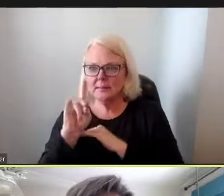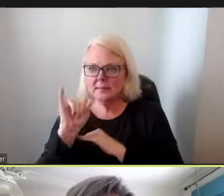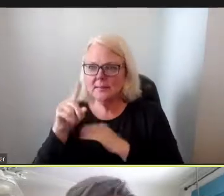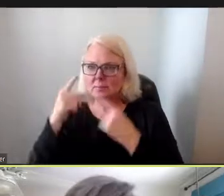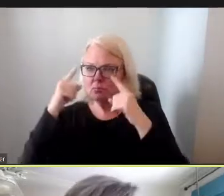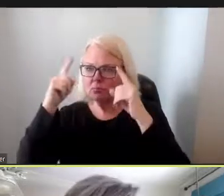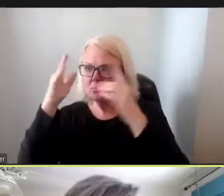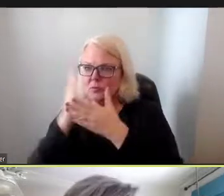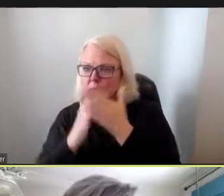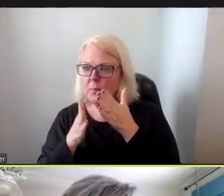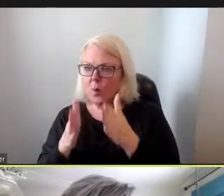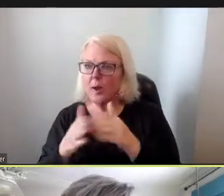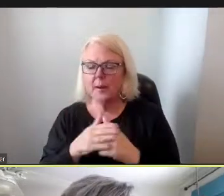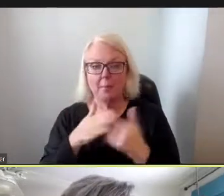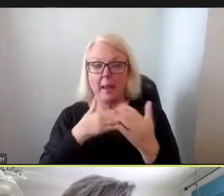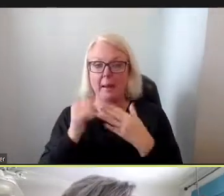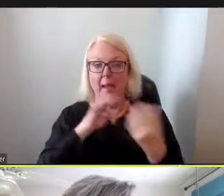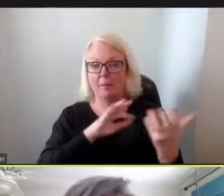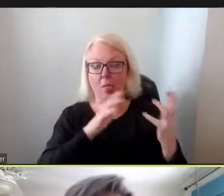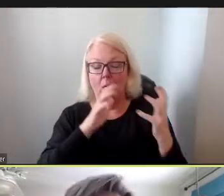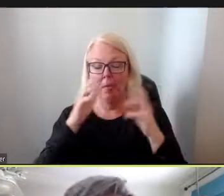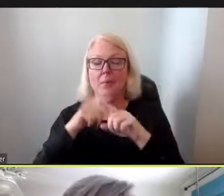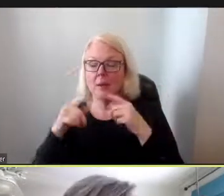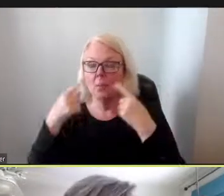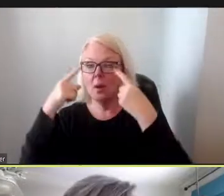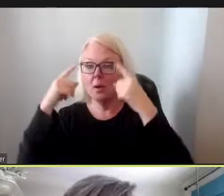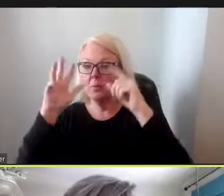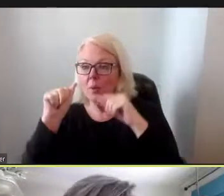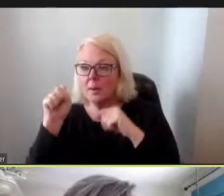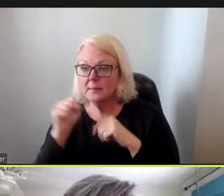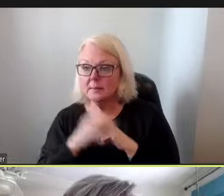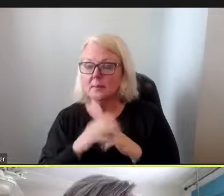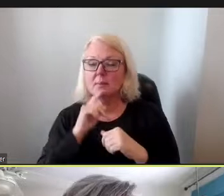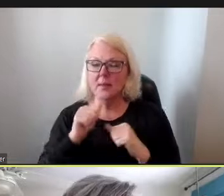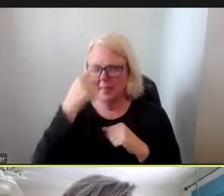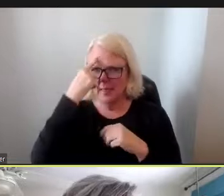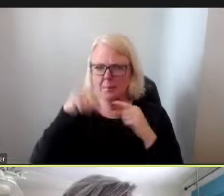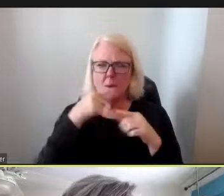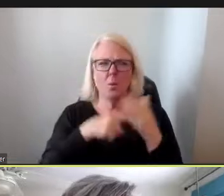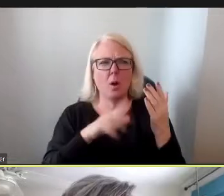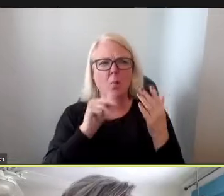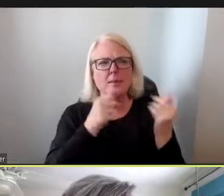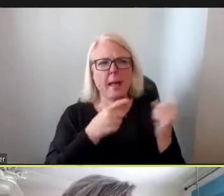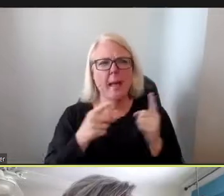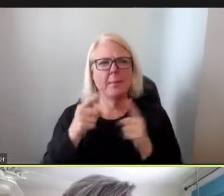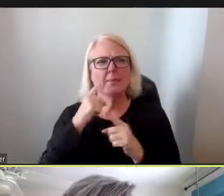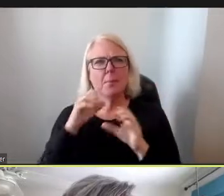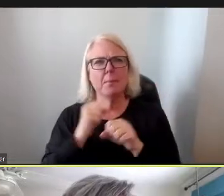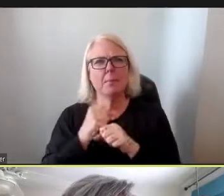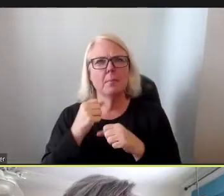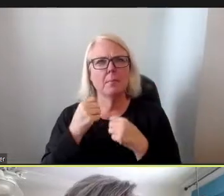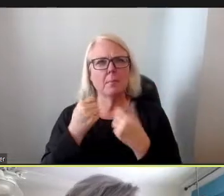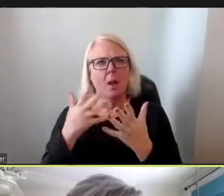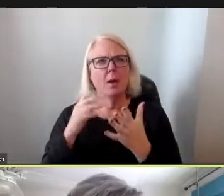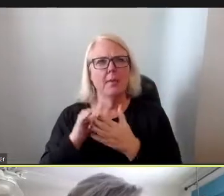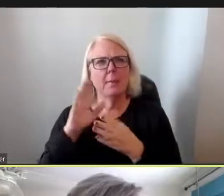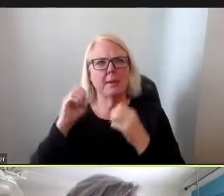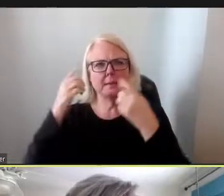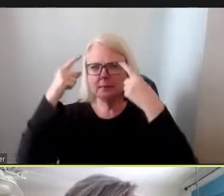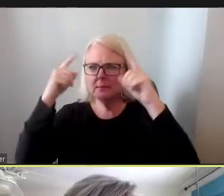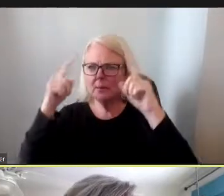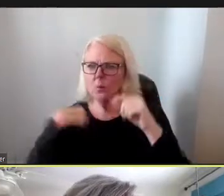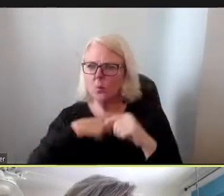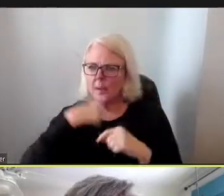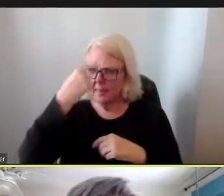way, however messy. We can think about what was happening to make such practices possible. And we can think